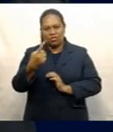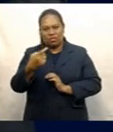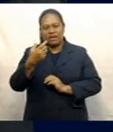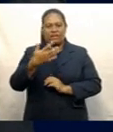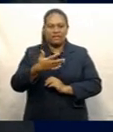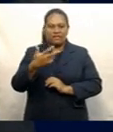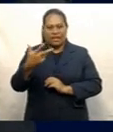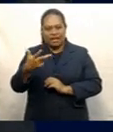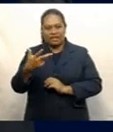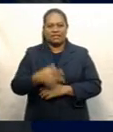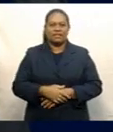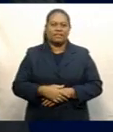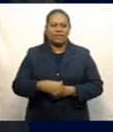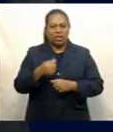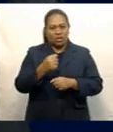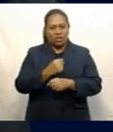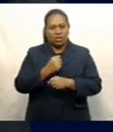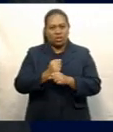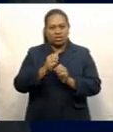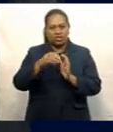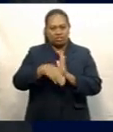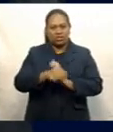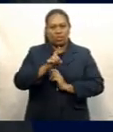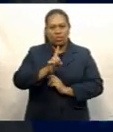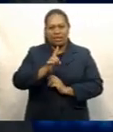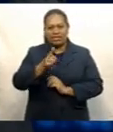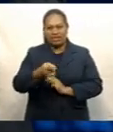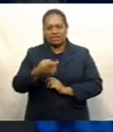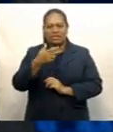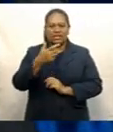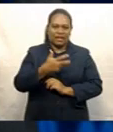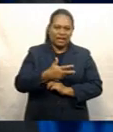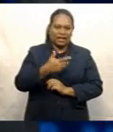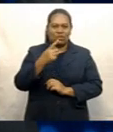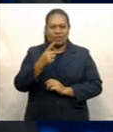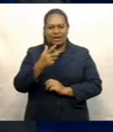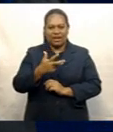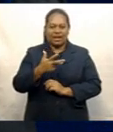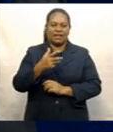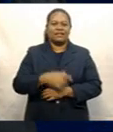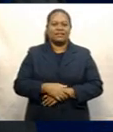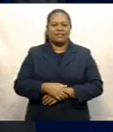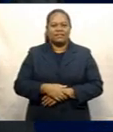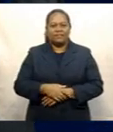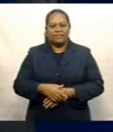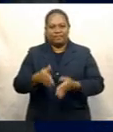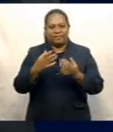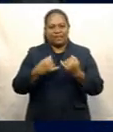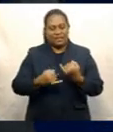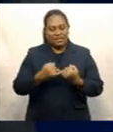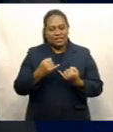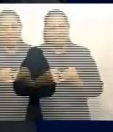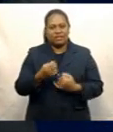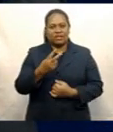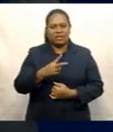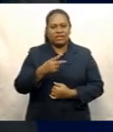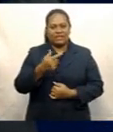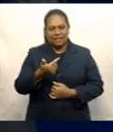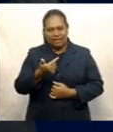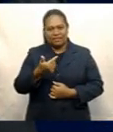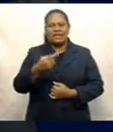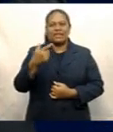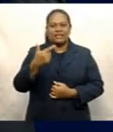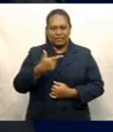$71.58 a barrel. Gold dropped further to close at $1,819 per ounce, and silver was down again